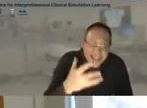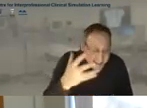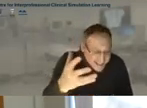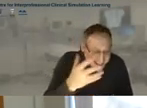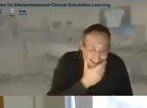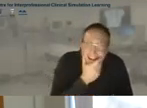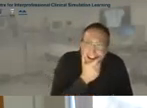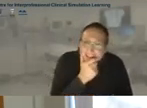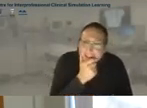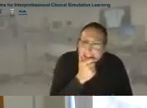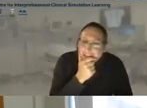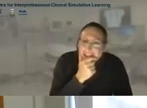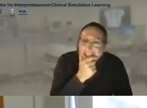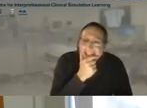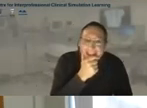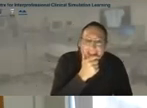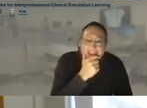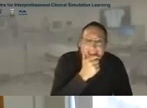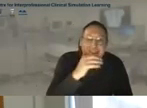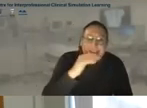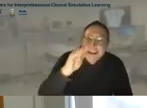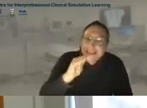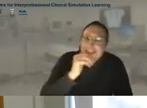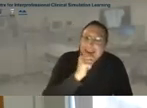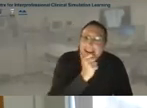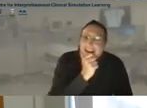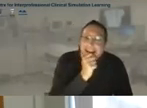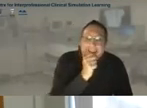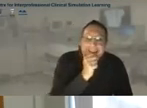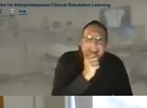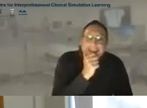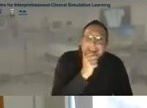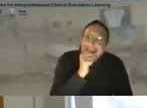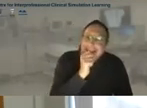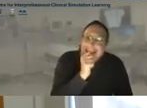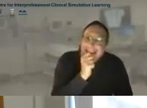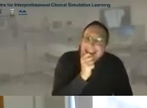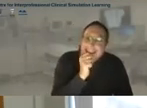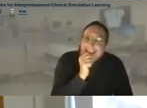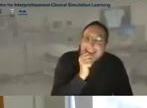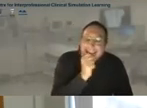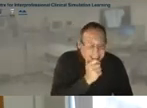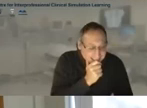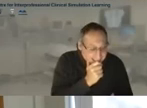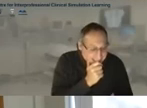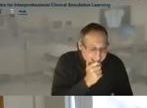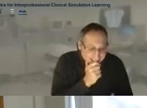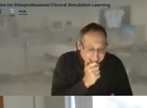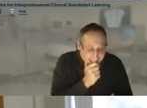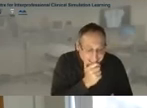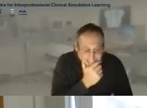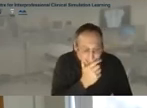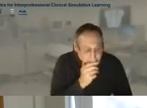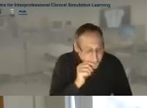have involved in this project. Tamara, would you be so kind to give a high-level summary of these? Absolutely.